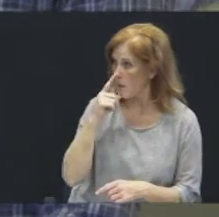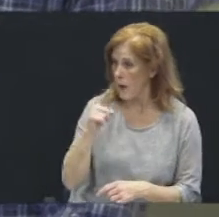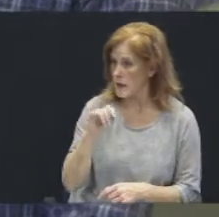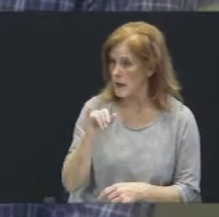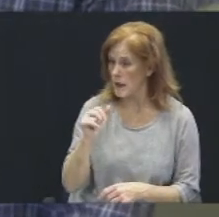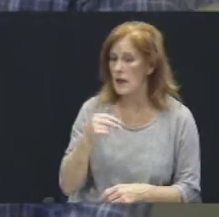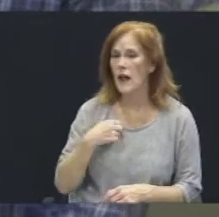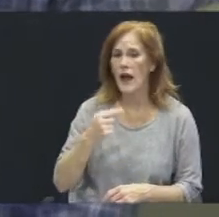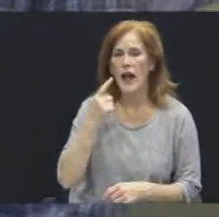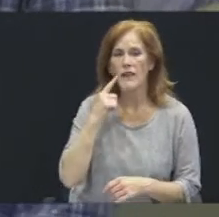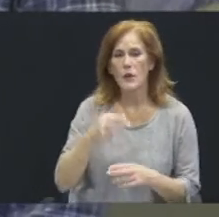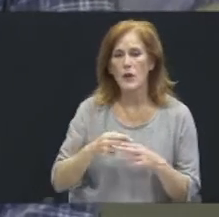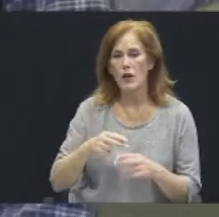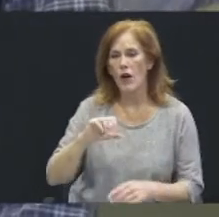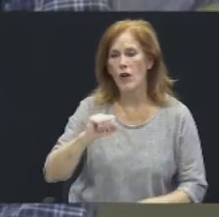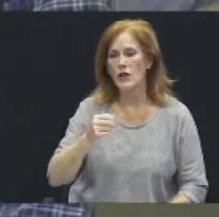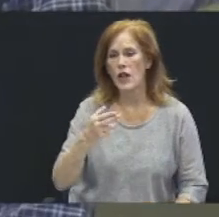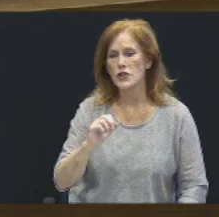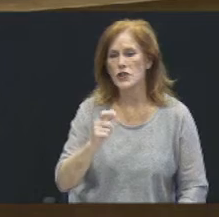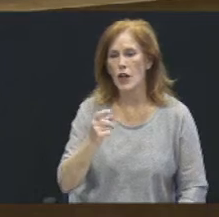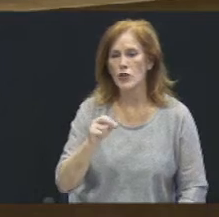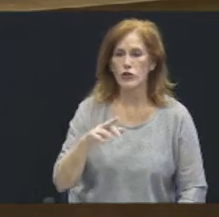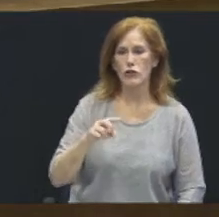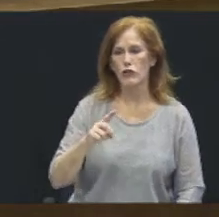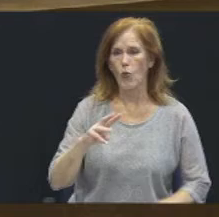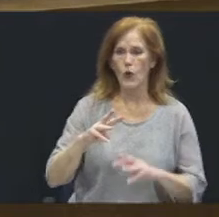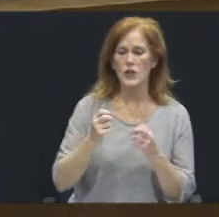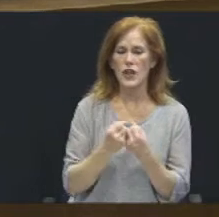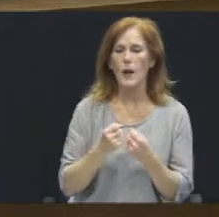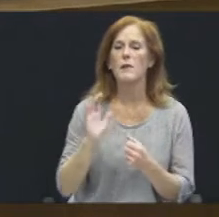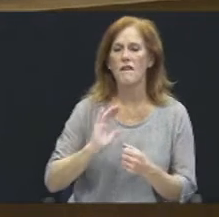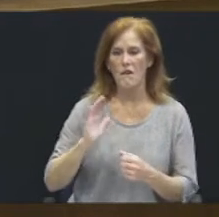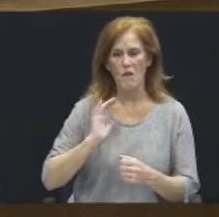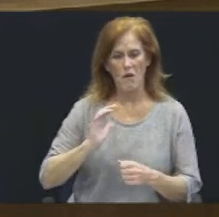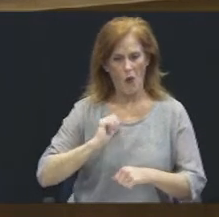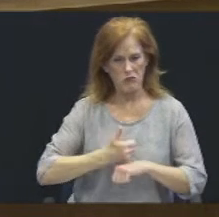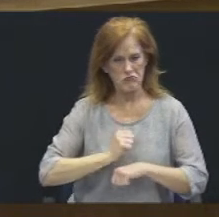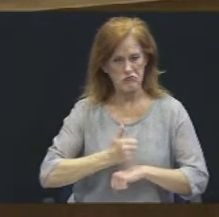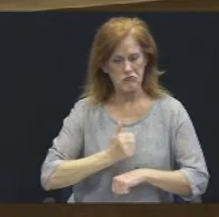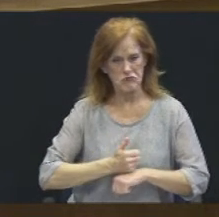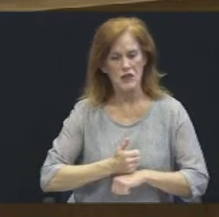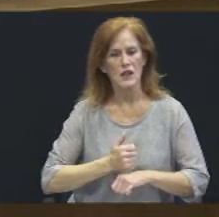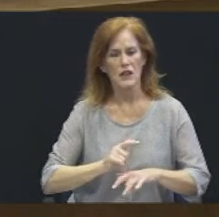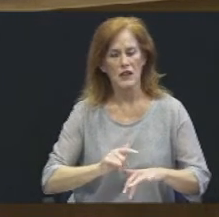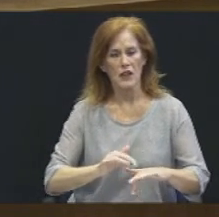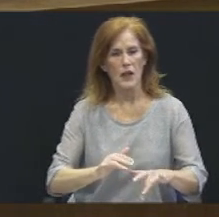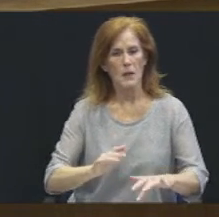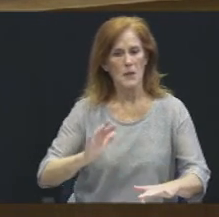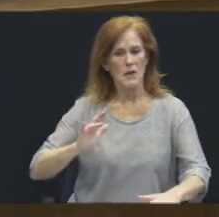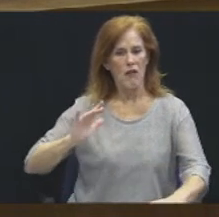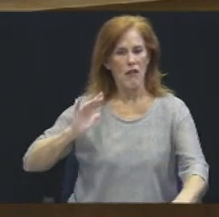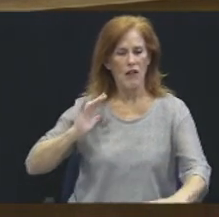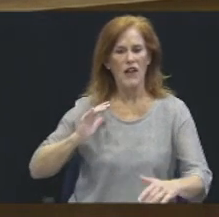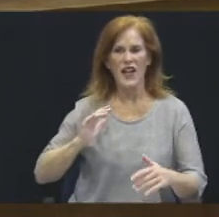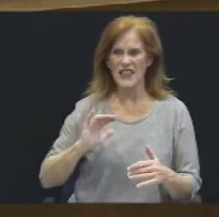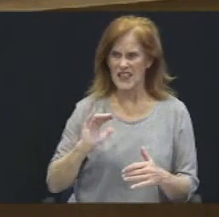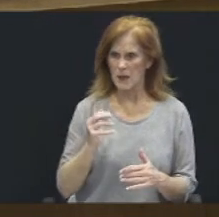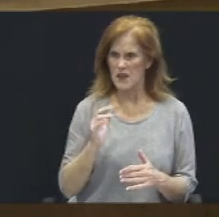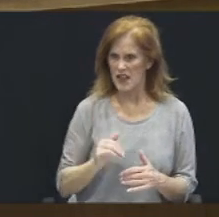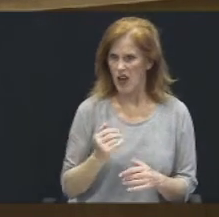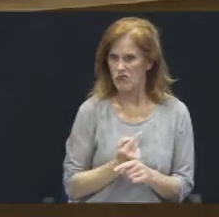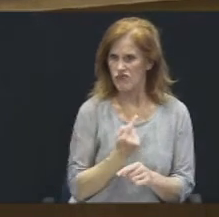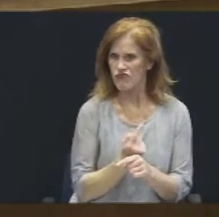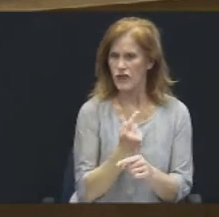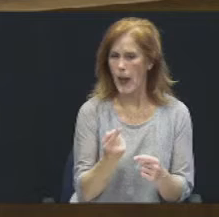think sheltered workshops was kind of the state of the art, but this, we're going back decades now. And what we found